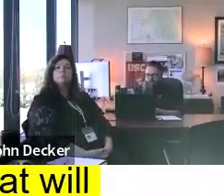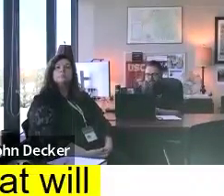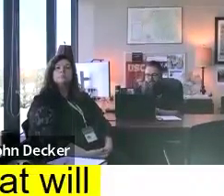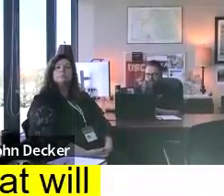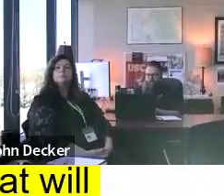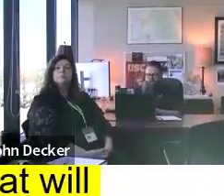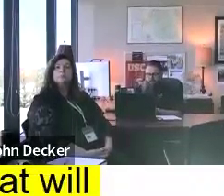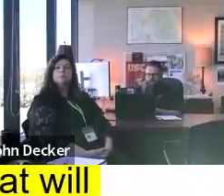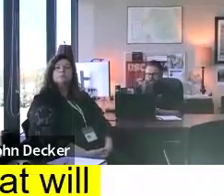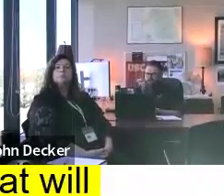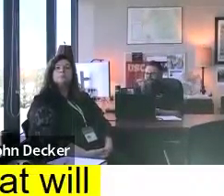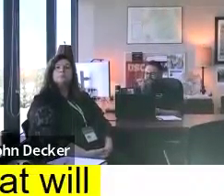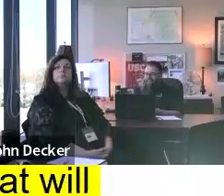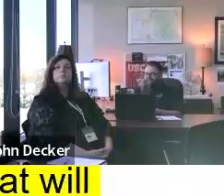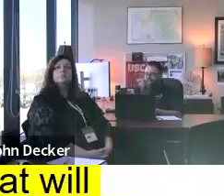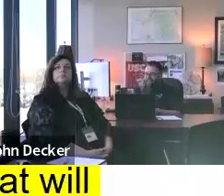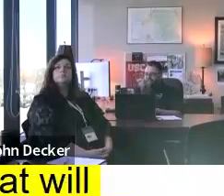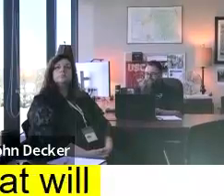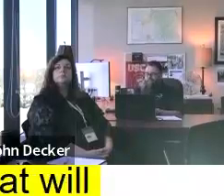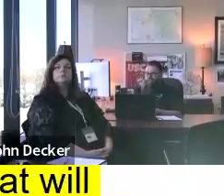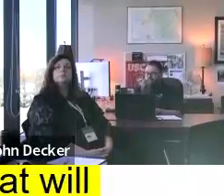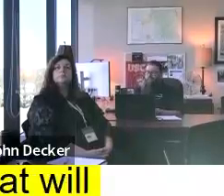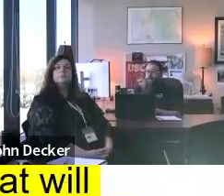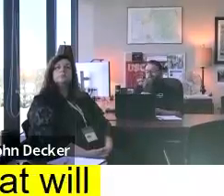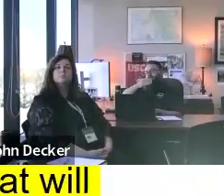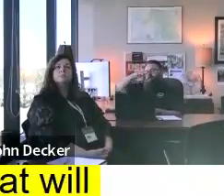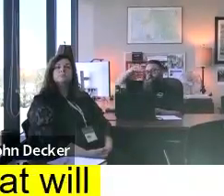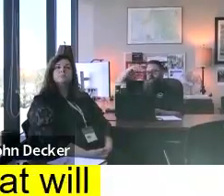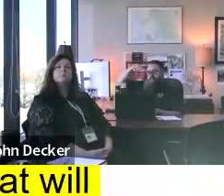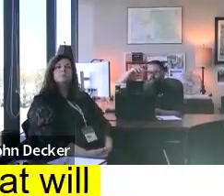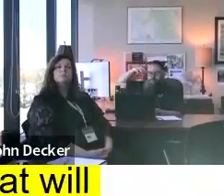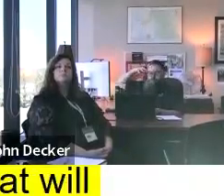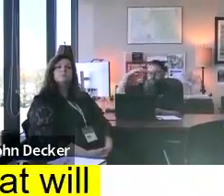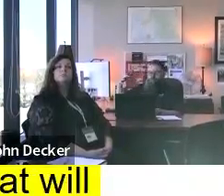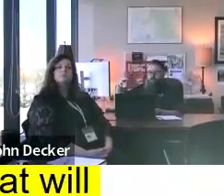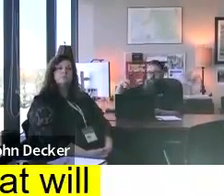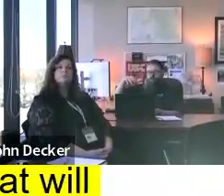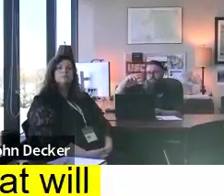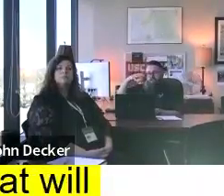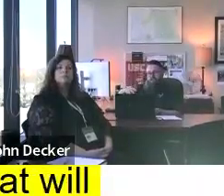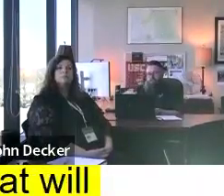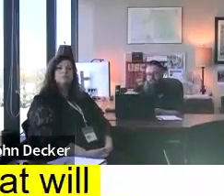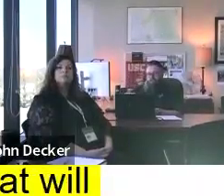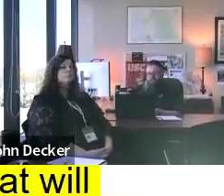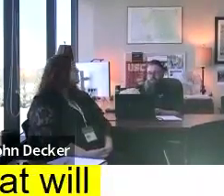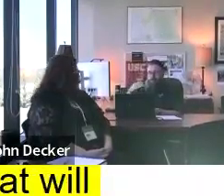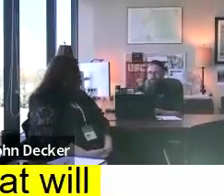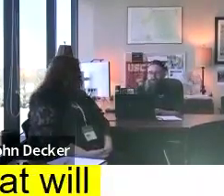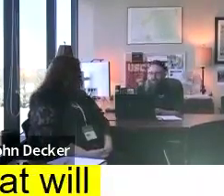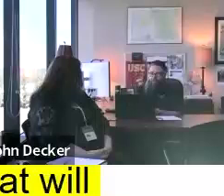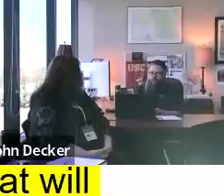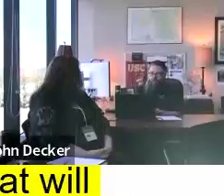appears that they're going to allow an opportunity. And the thing that they keep saying throughout this is for regional centers and service